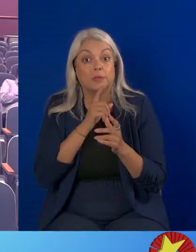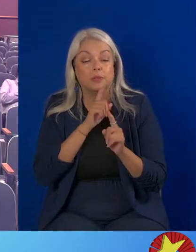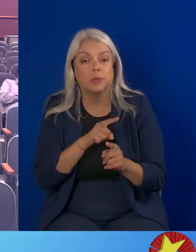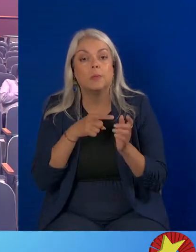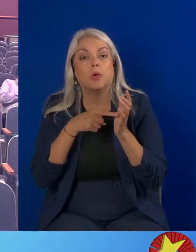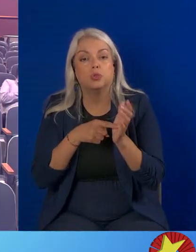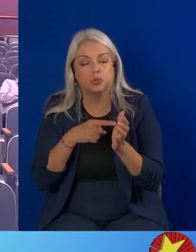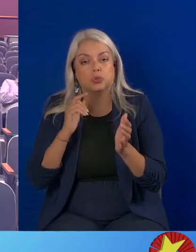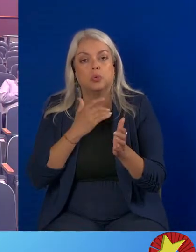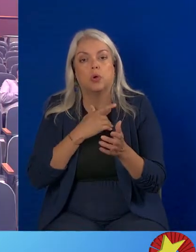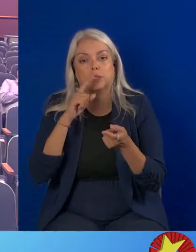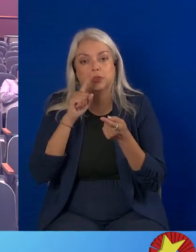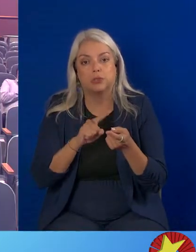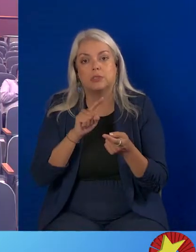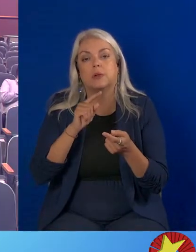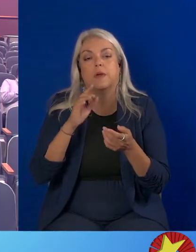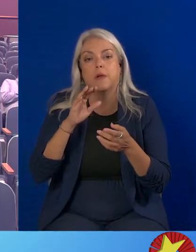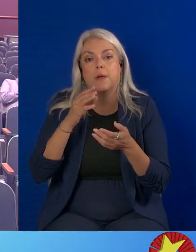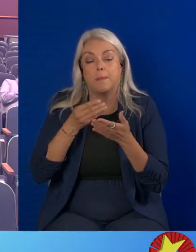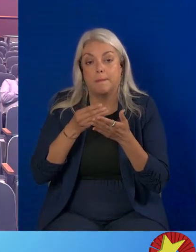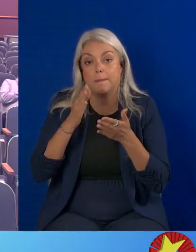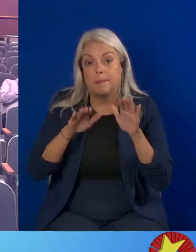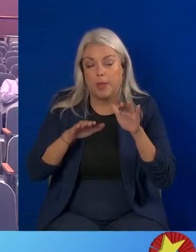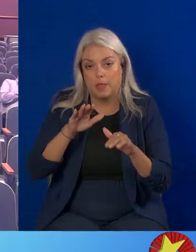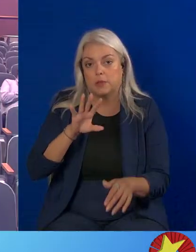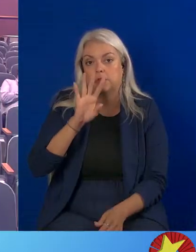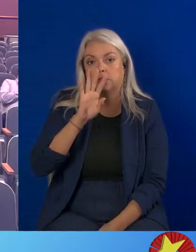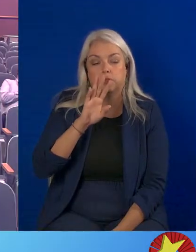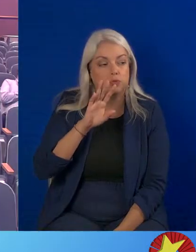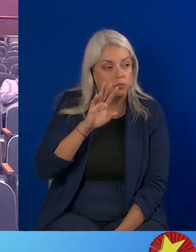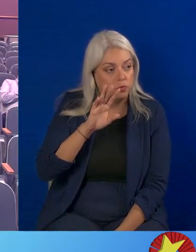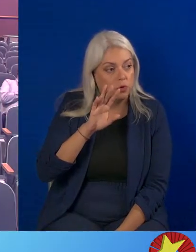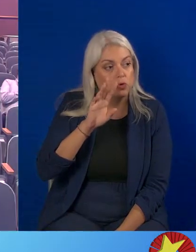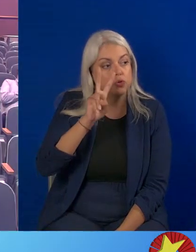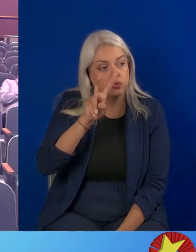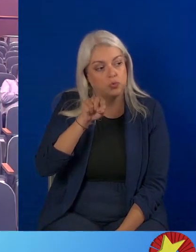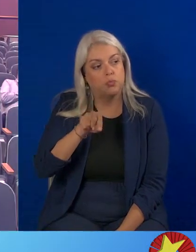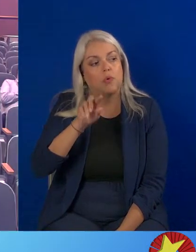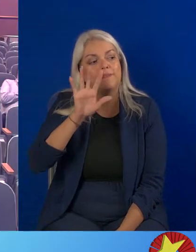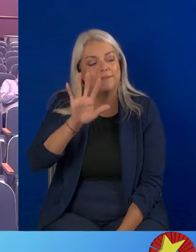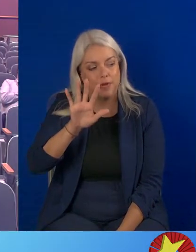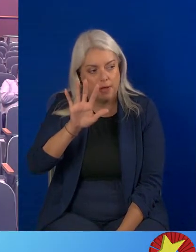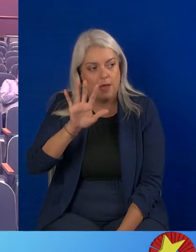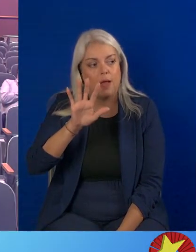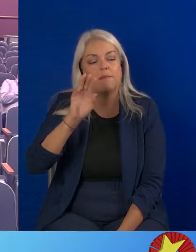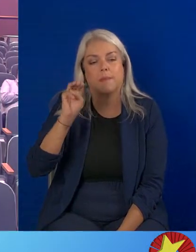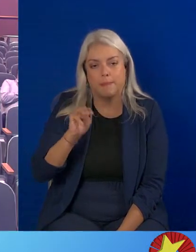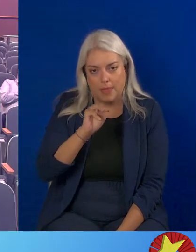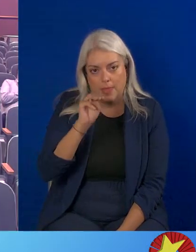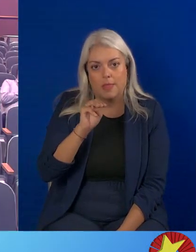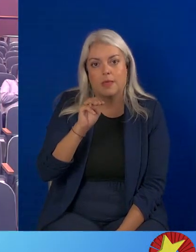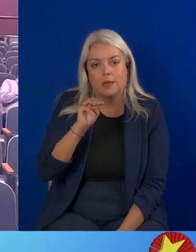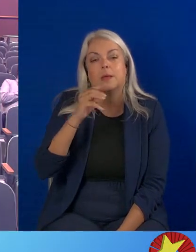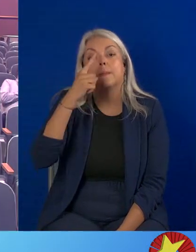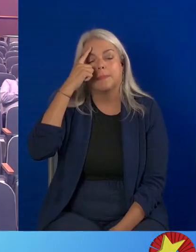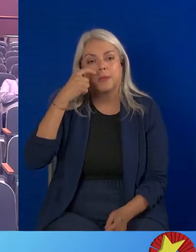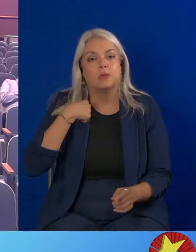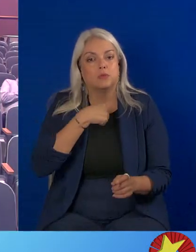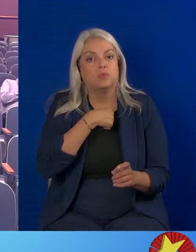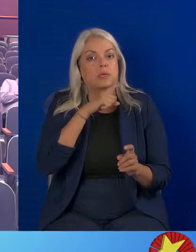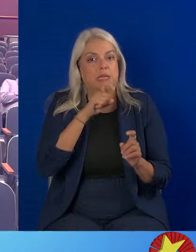fund balance of $2.5 million due to the utilization of existing cash to make payments for salaries and